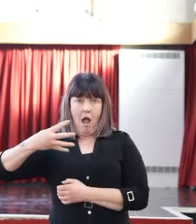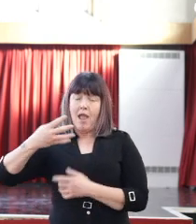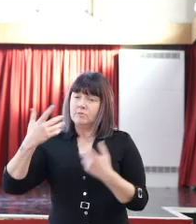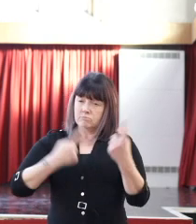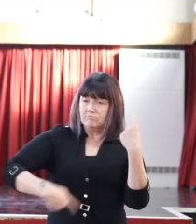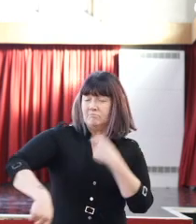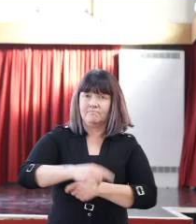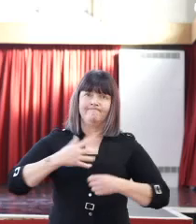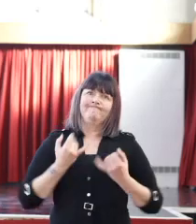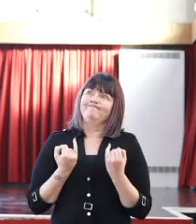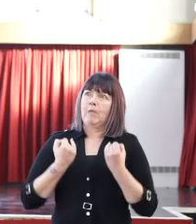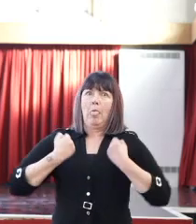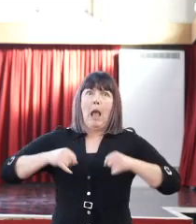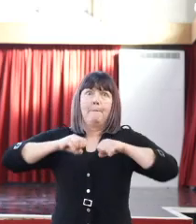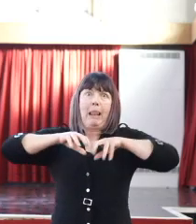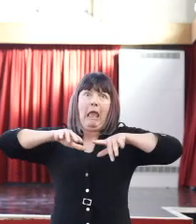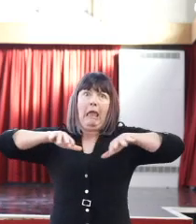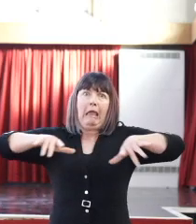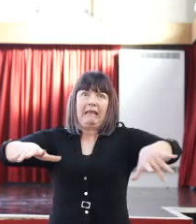immigrants.